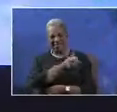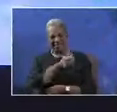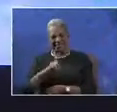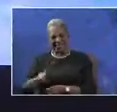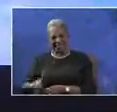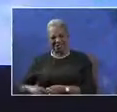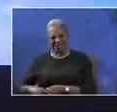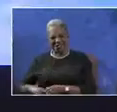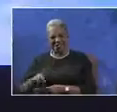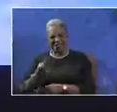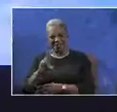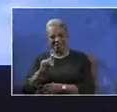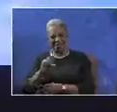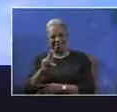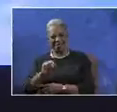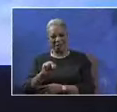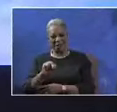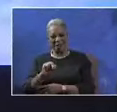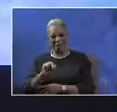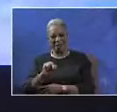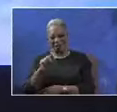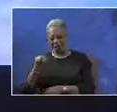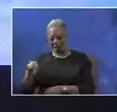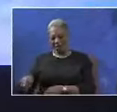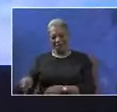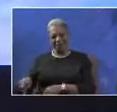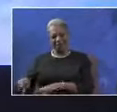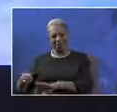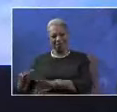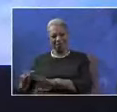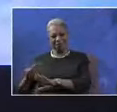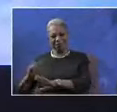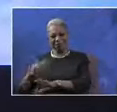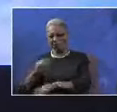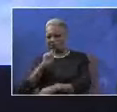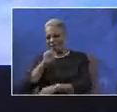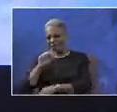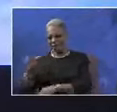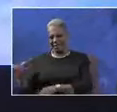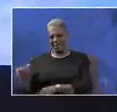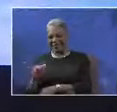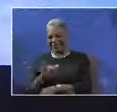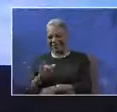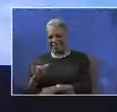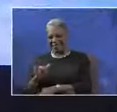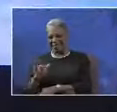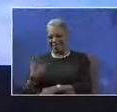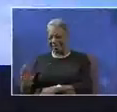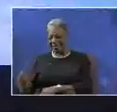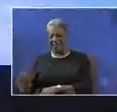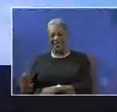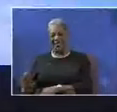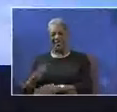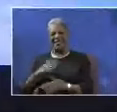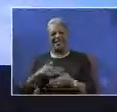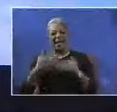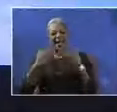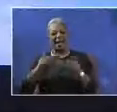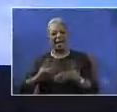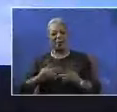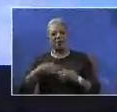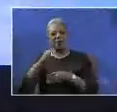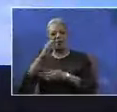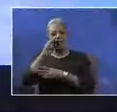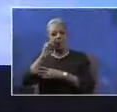delight in military strength. His delight was in the law of the Lord.